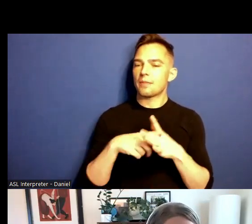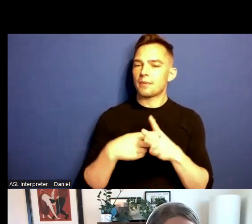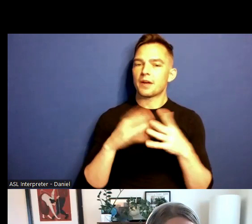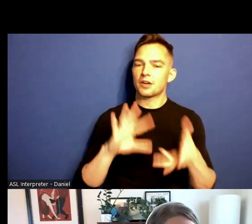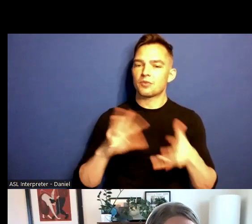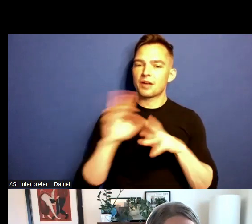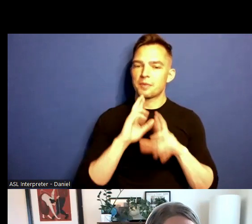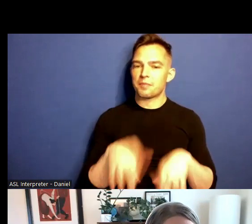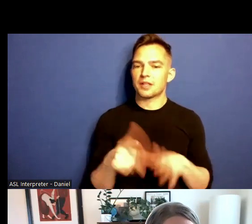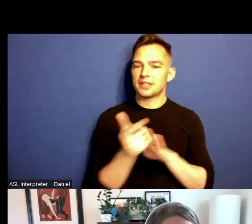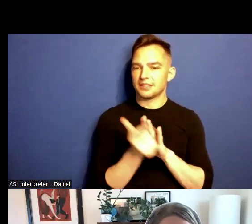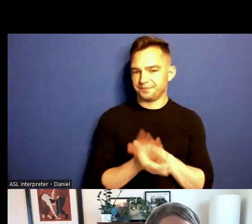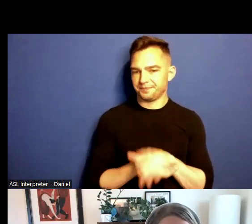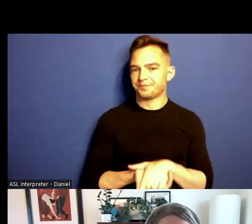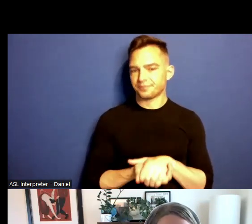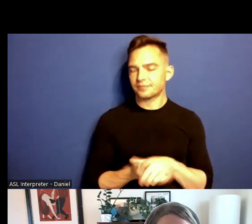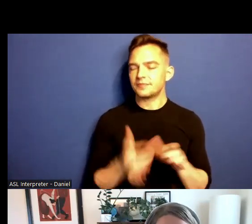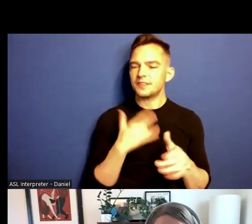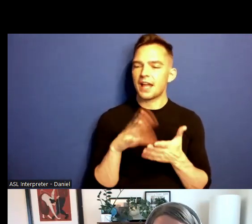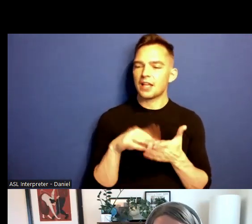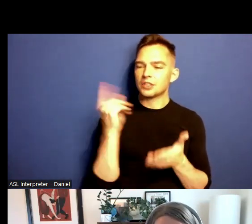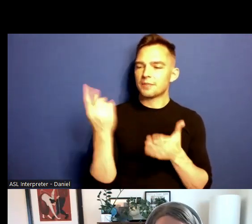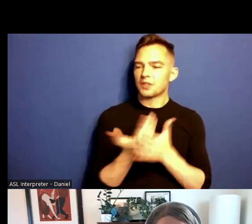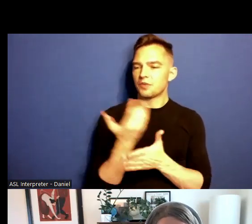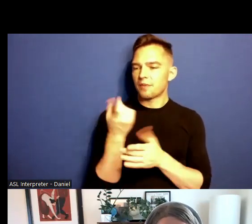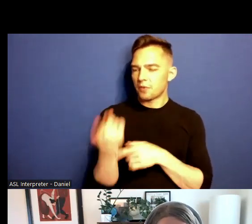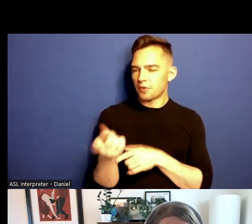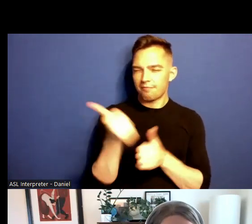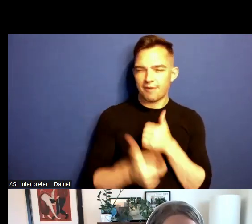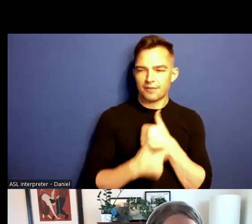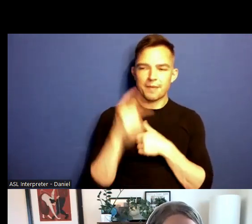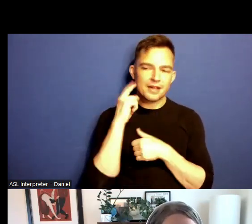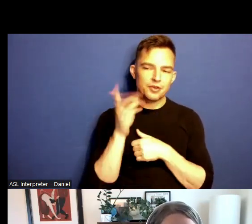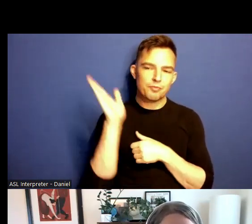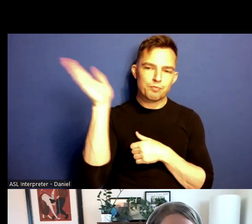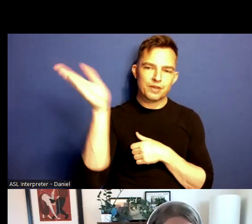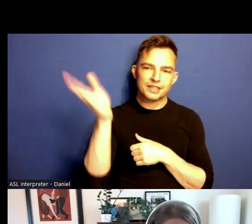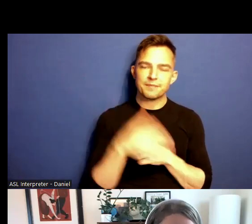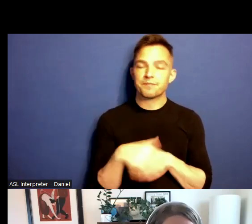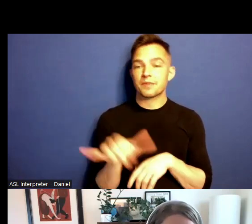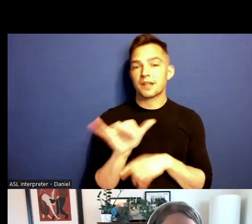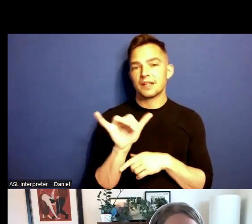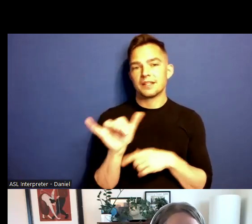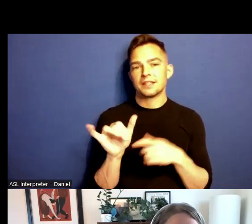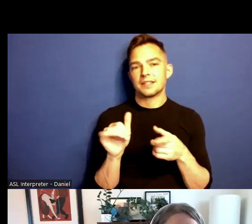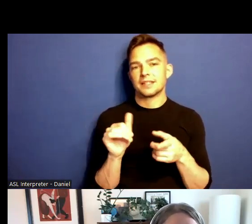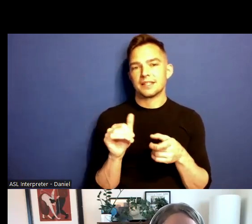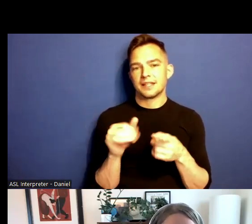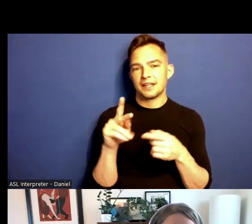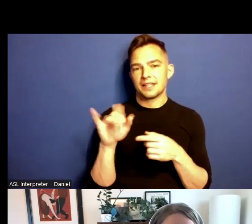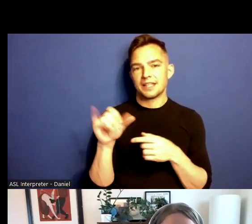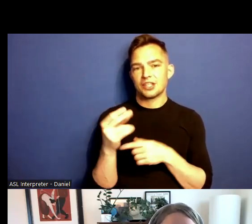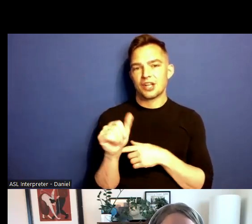response legislation. I feel like I learned something new from you every time I hear you present. And as you all can see from Keisha's